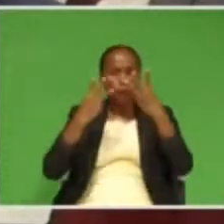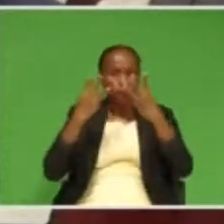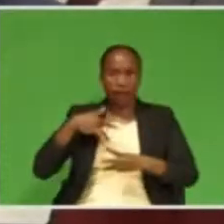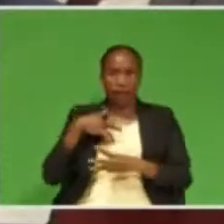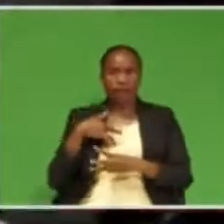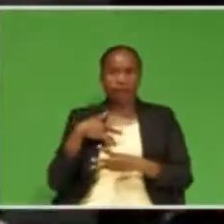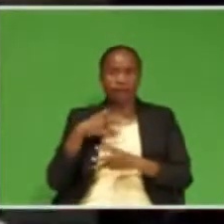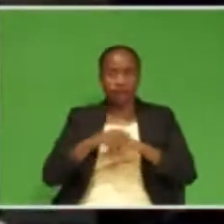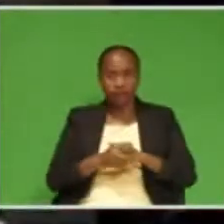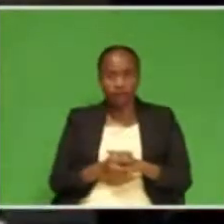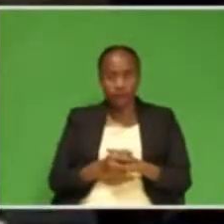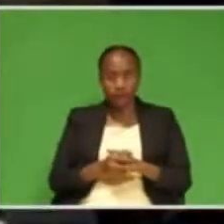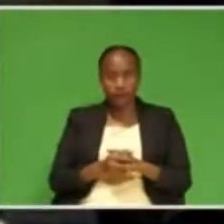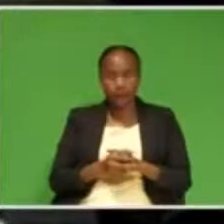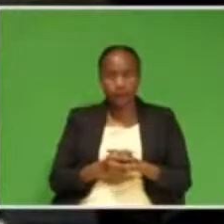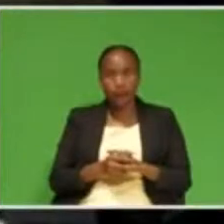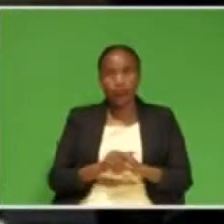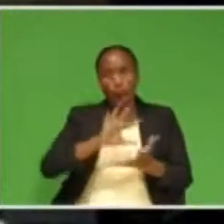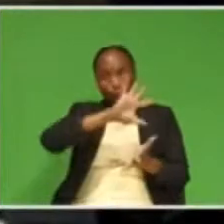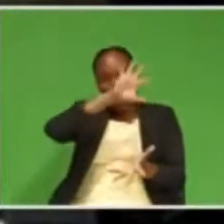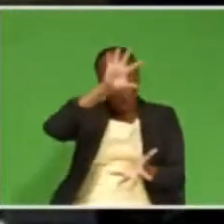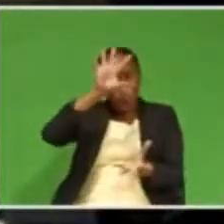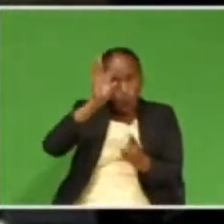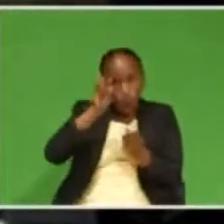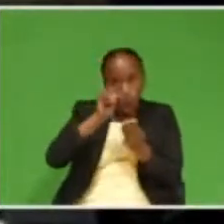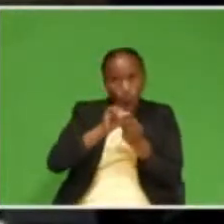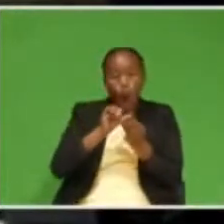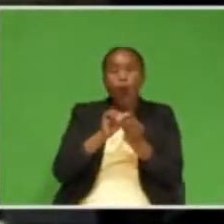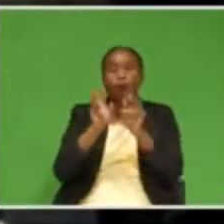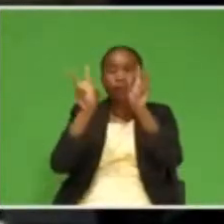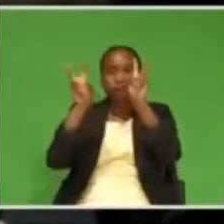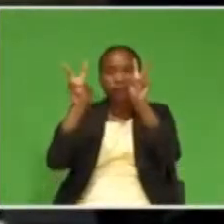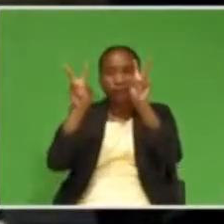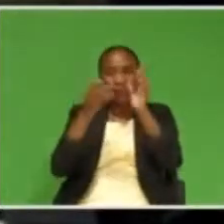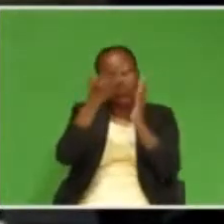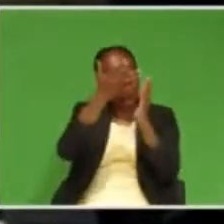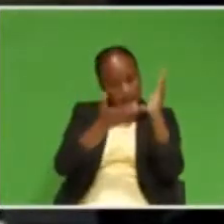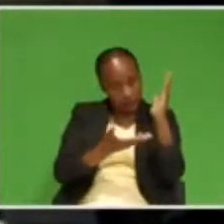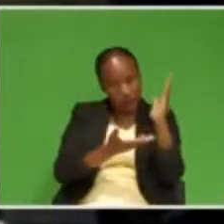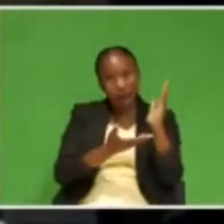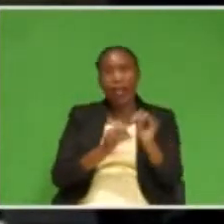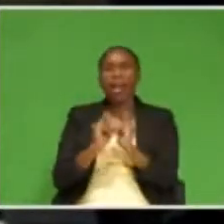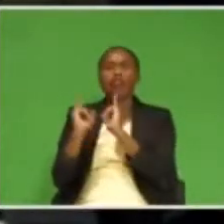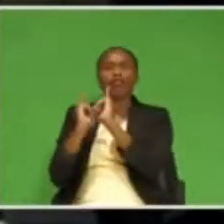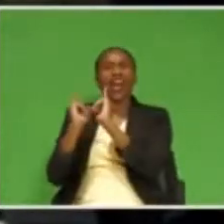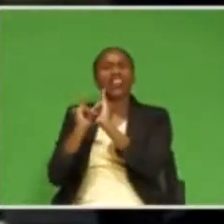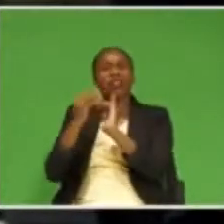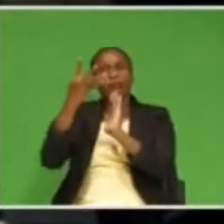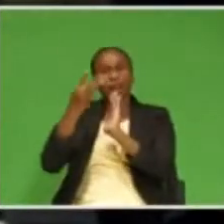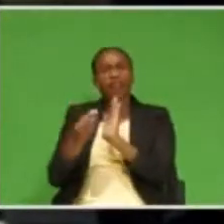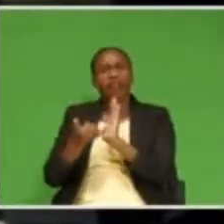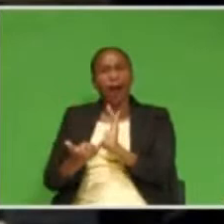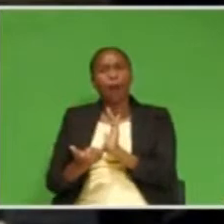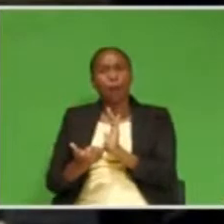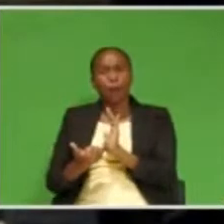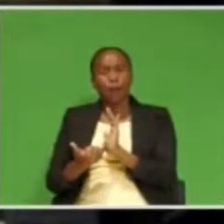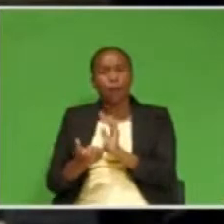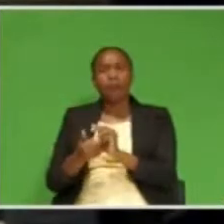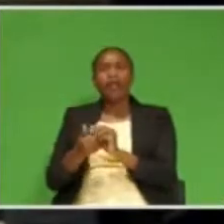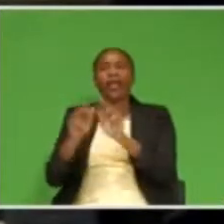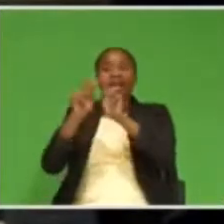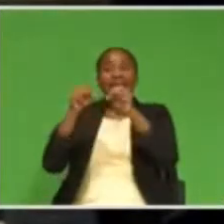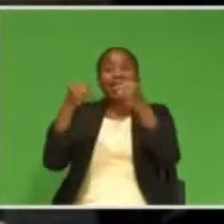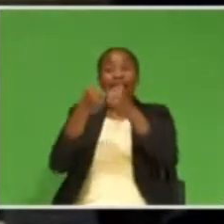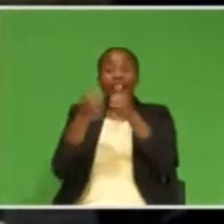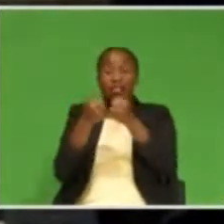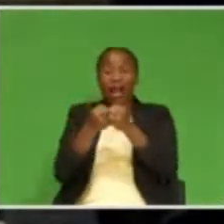Now, in considering all these matters and the crisis that we are in, the National Disaster